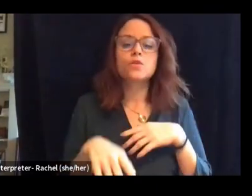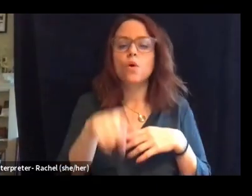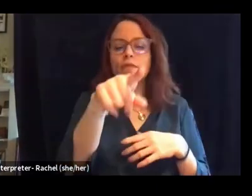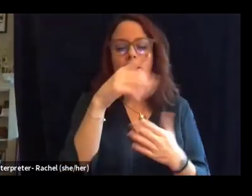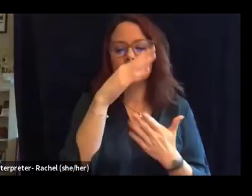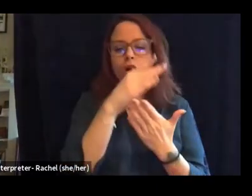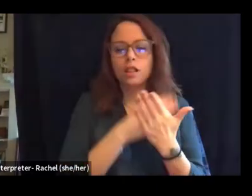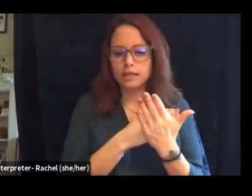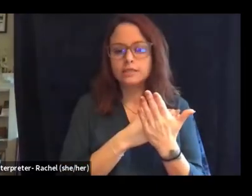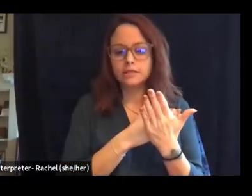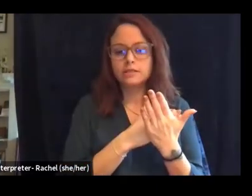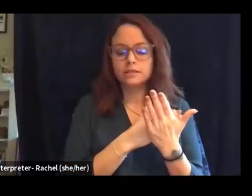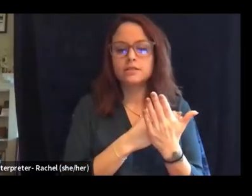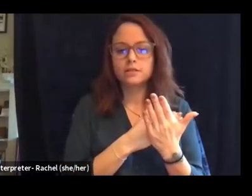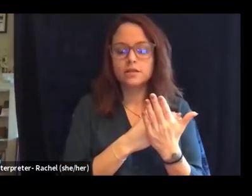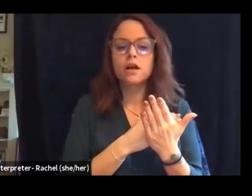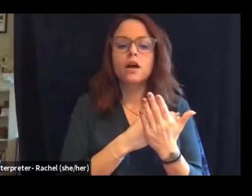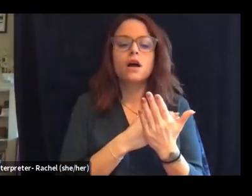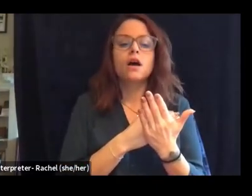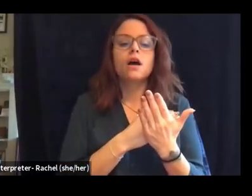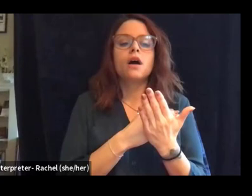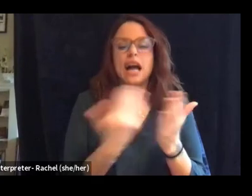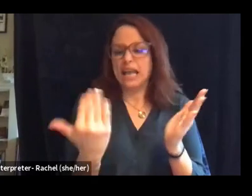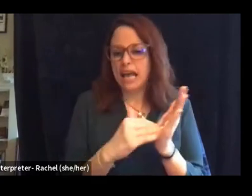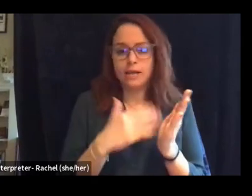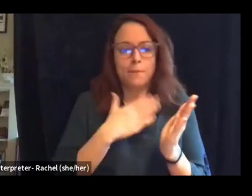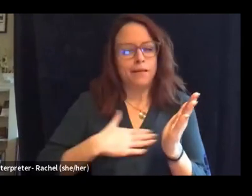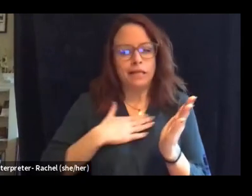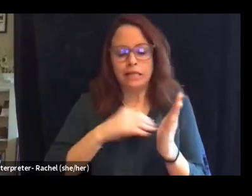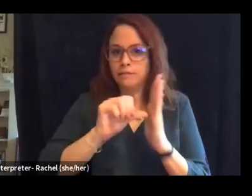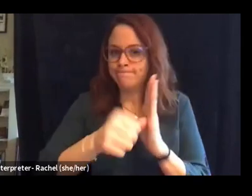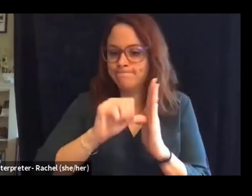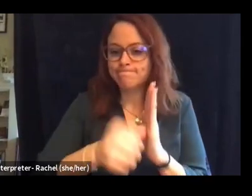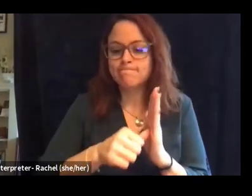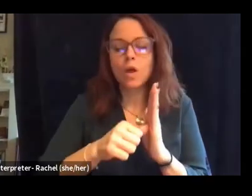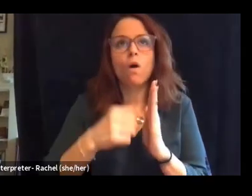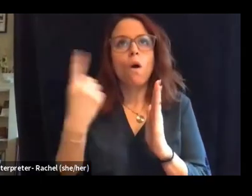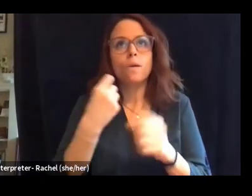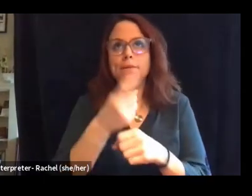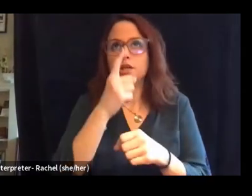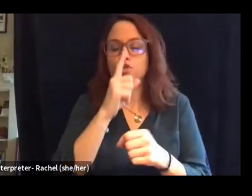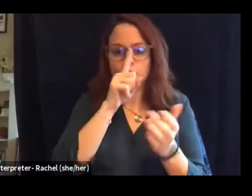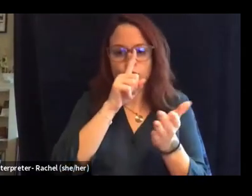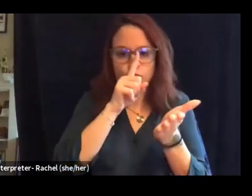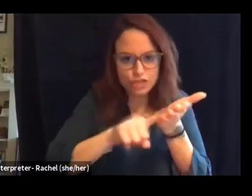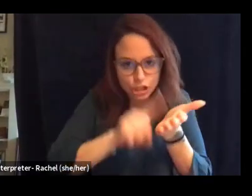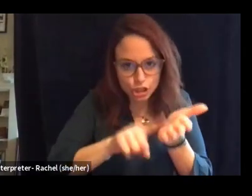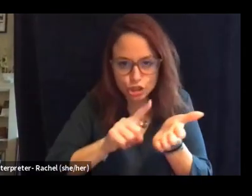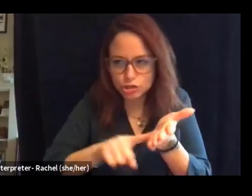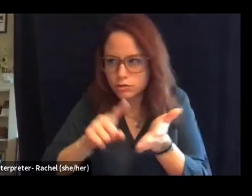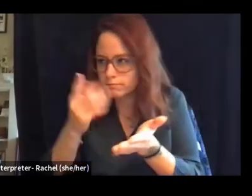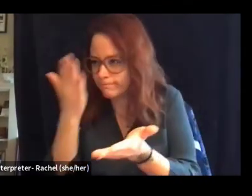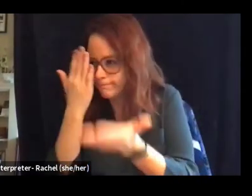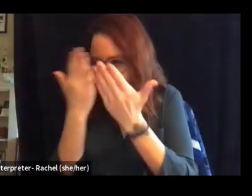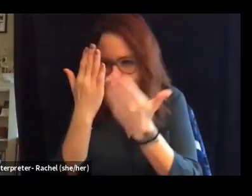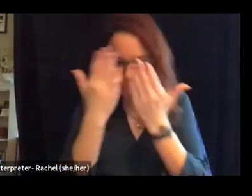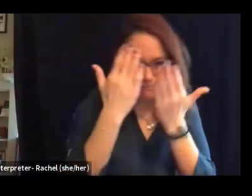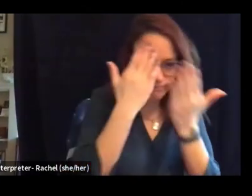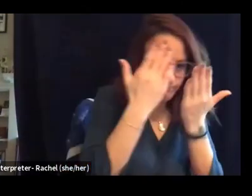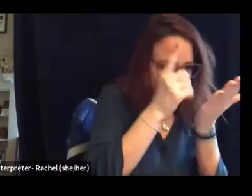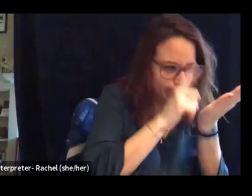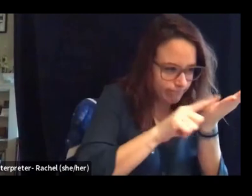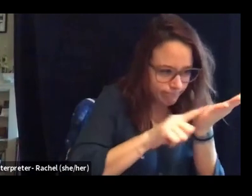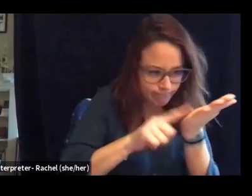benchmarks, but always do your research. You want to work from realistic expectations before you go out and spend the